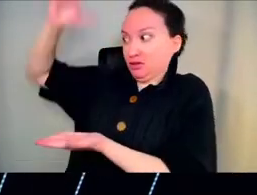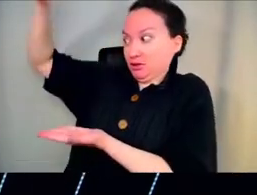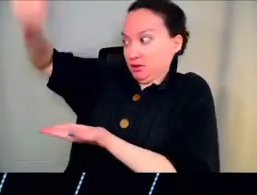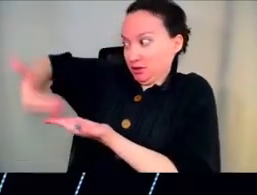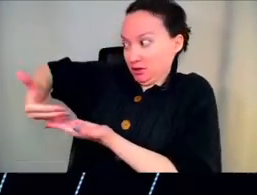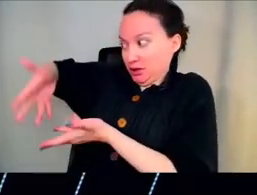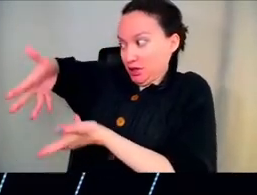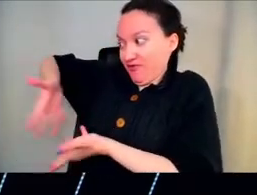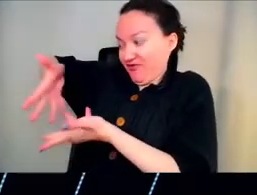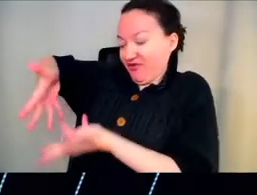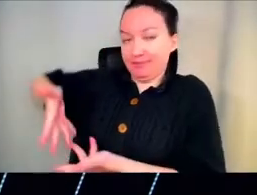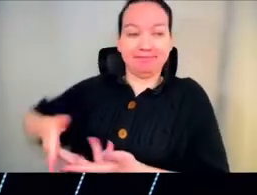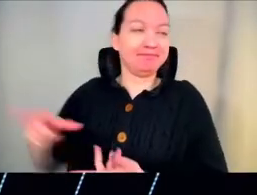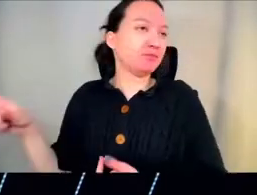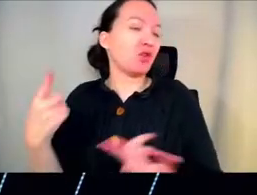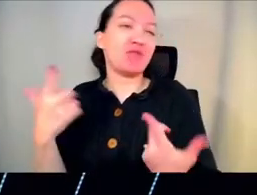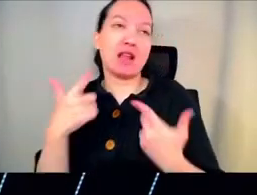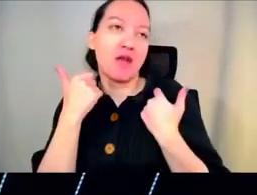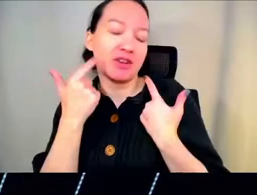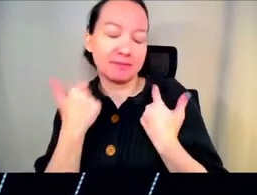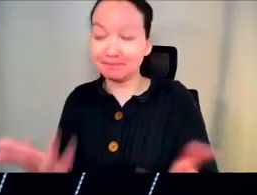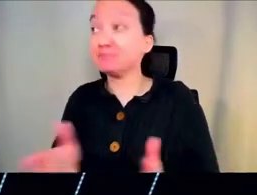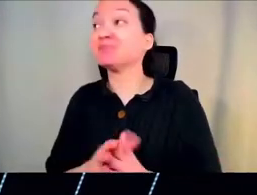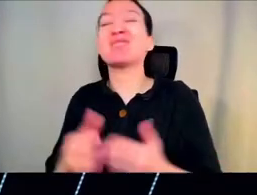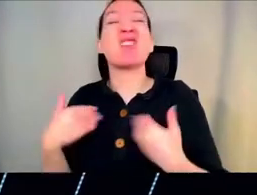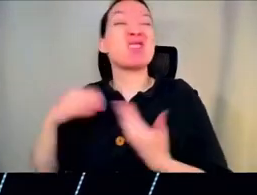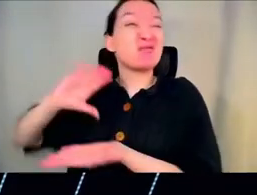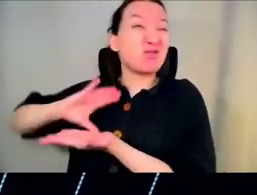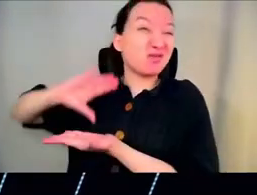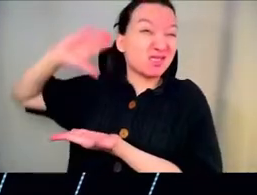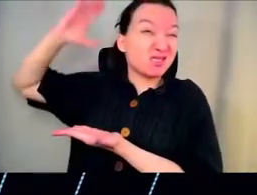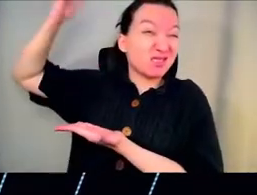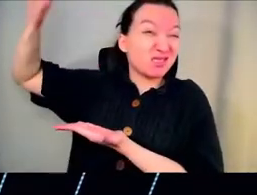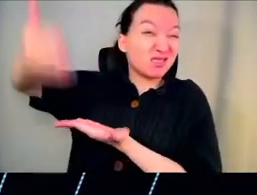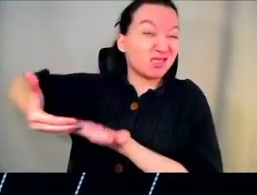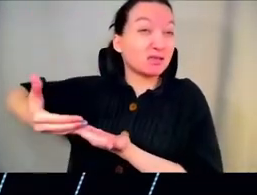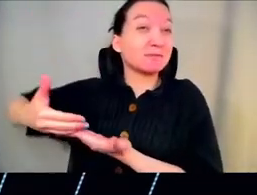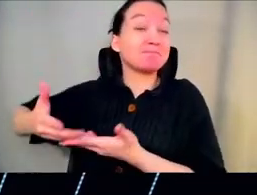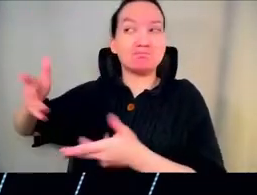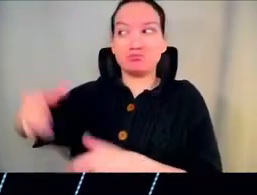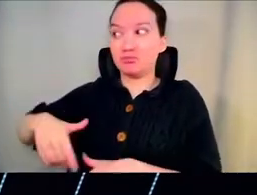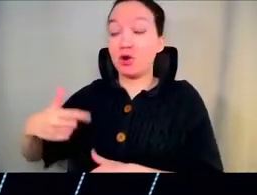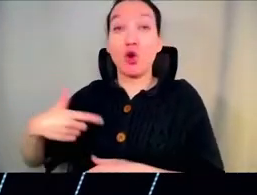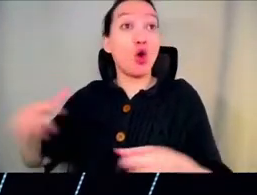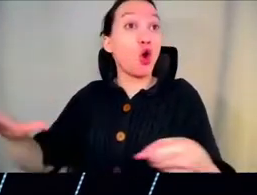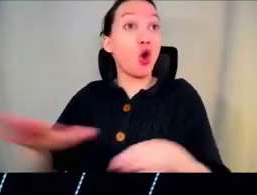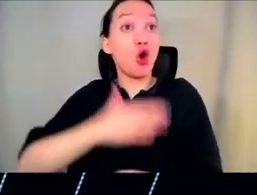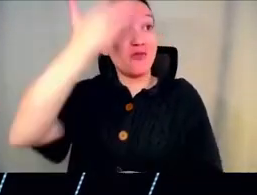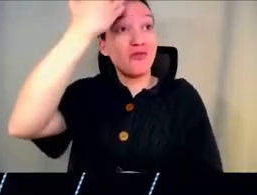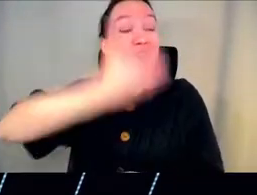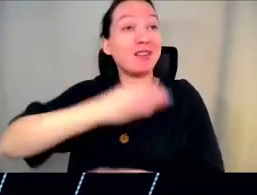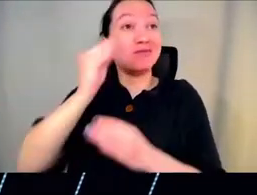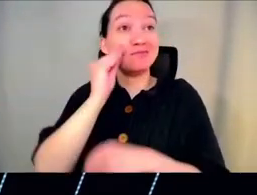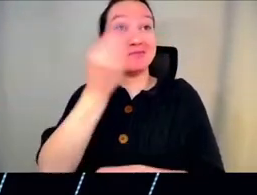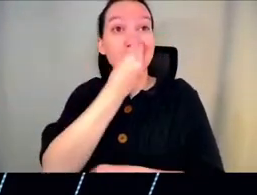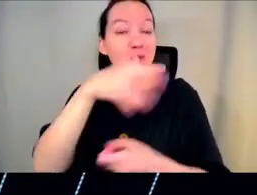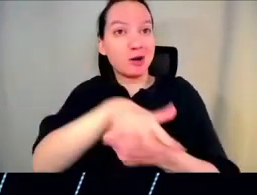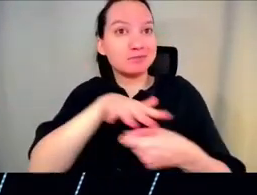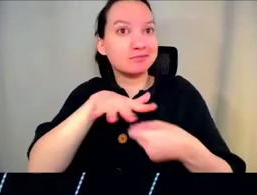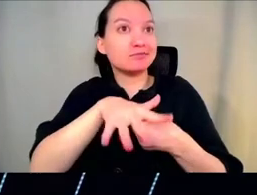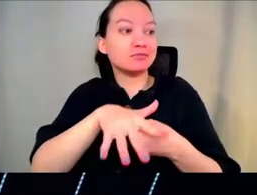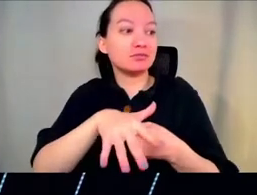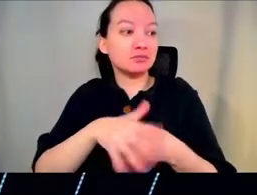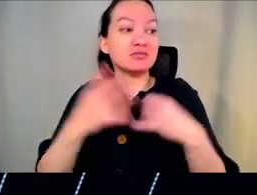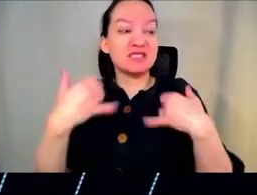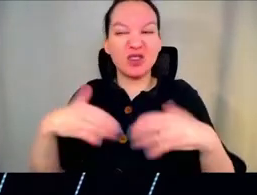over. And so they're already laughing because they, okay. So we have like a mound of this left over. So we're like, we'll do our whole front flower bed as well. We do the whole thing. We